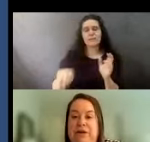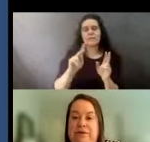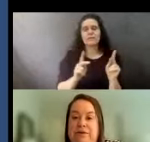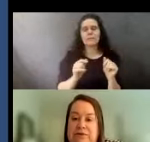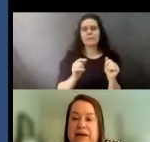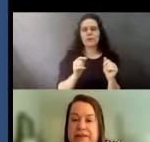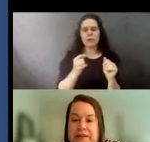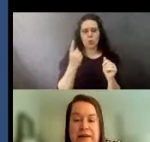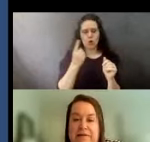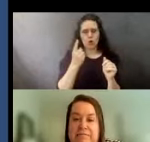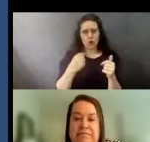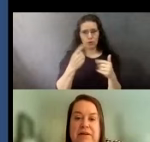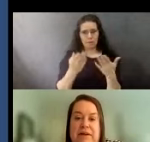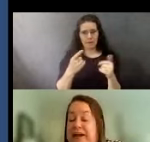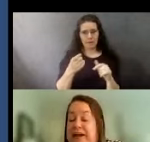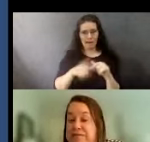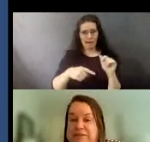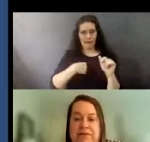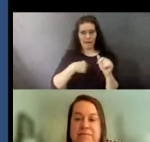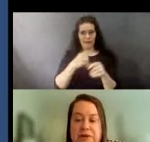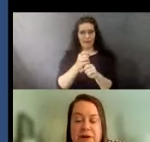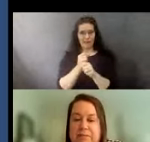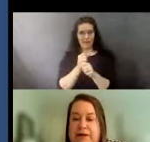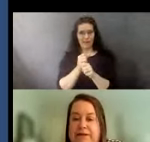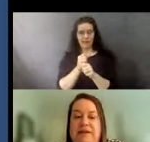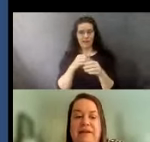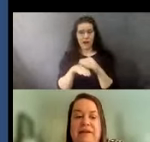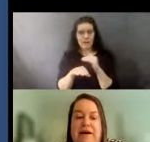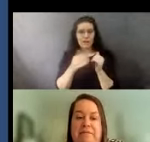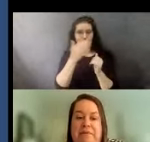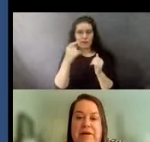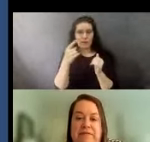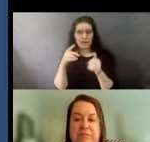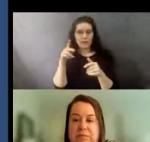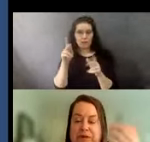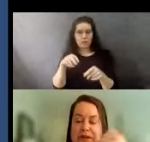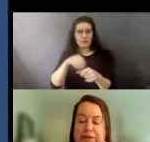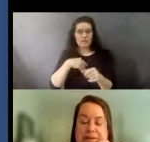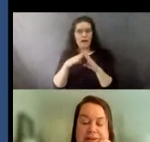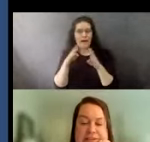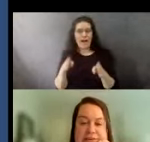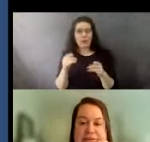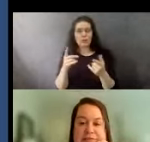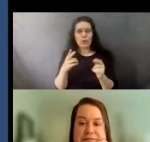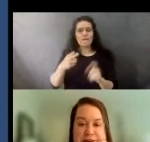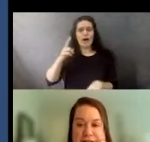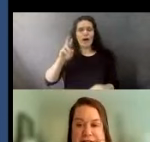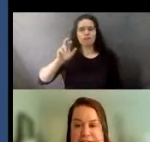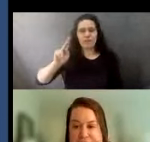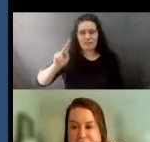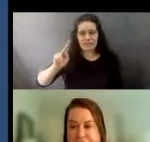household who is highly at high risk or immunocompromised. Would anybody like to sort